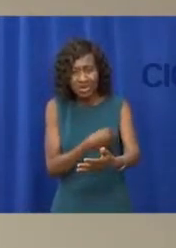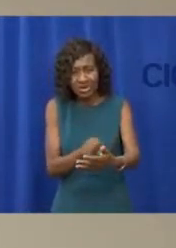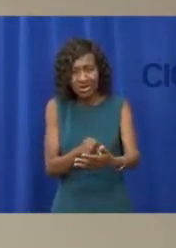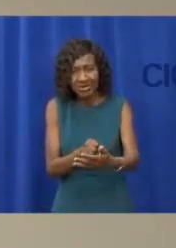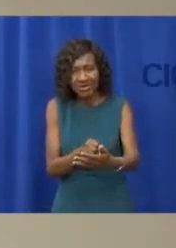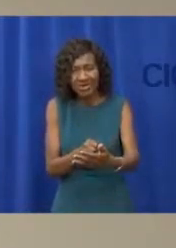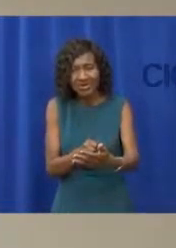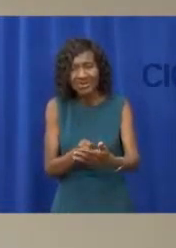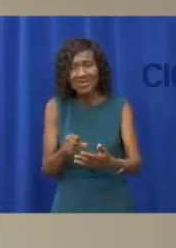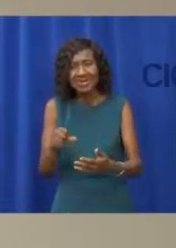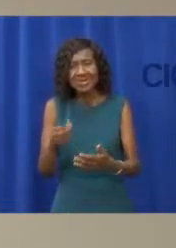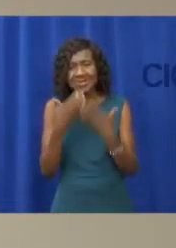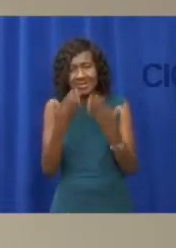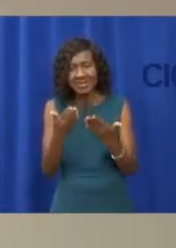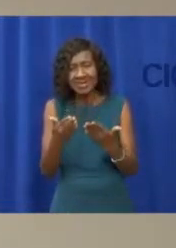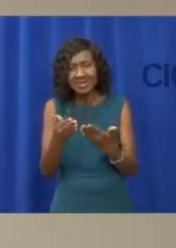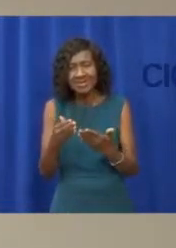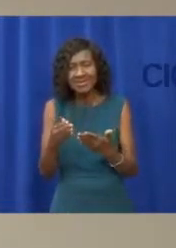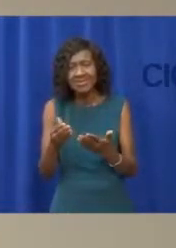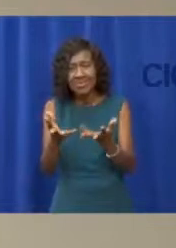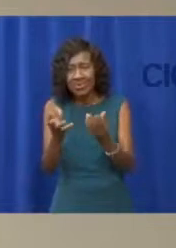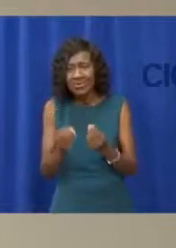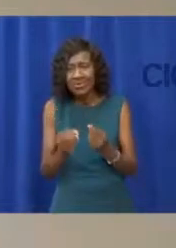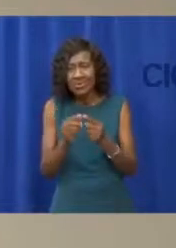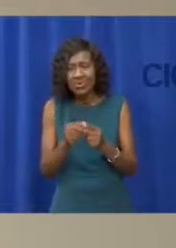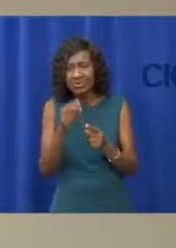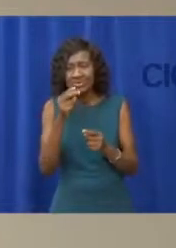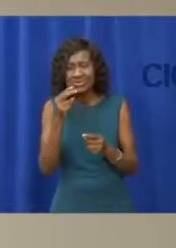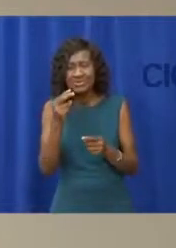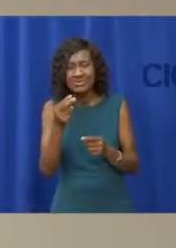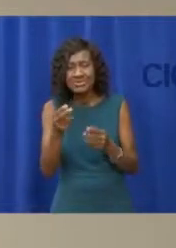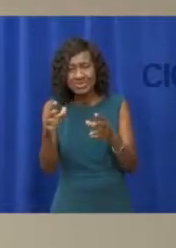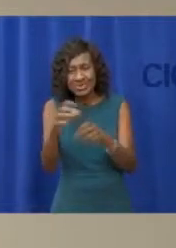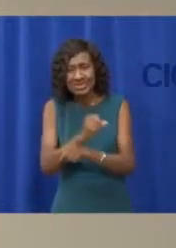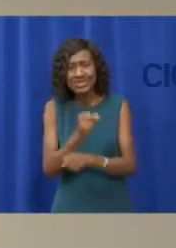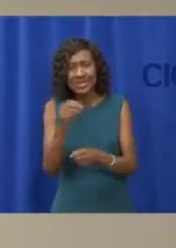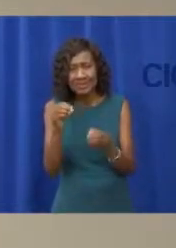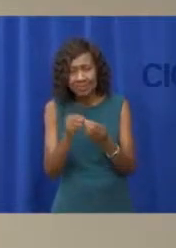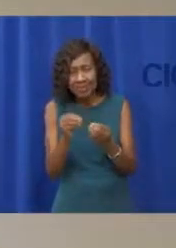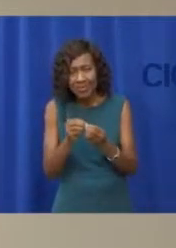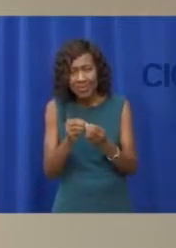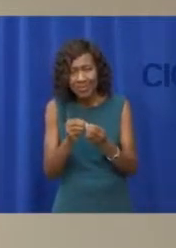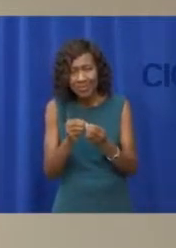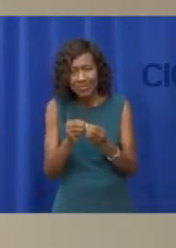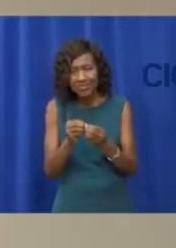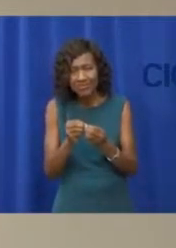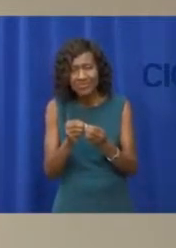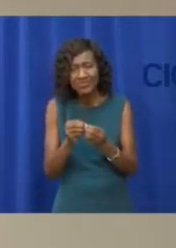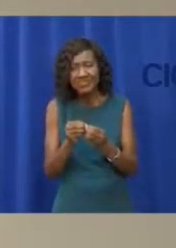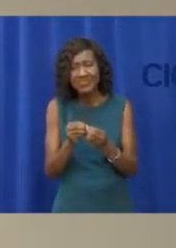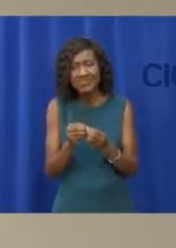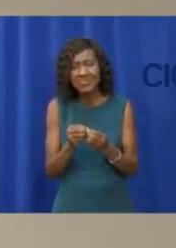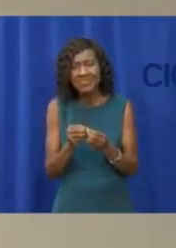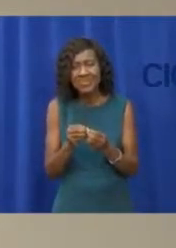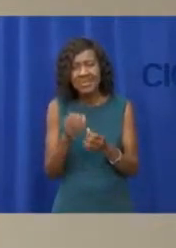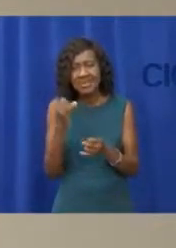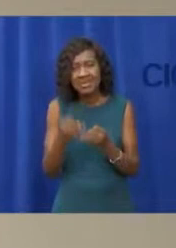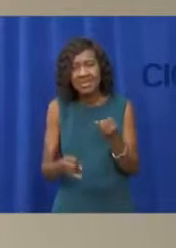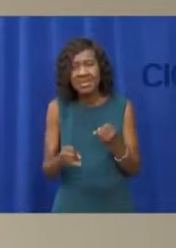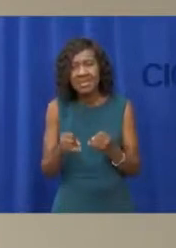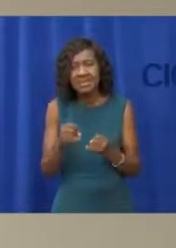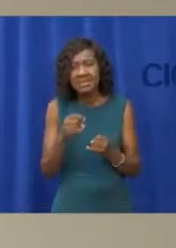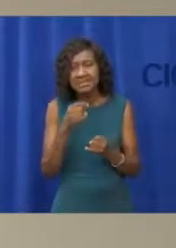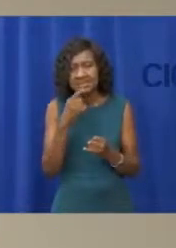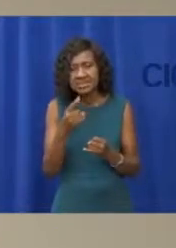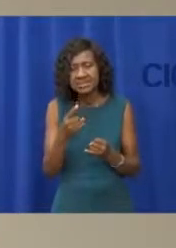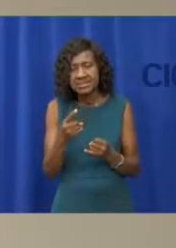receiving more. The country looks forward to hearing your musical inspiration at this time. Lastly, I challenged the country